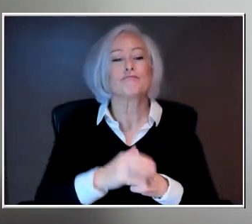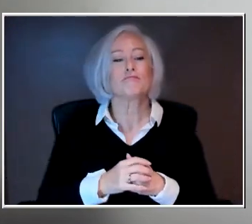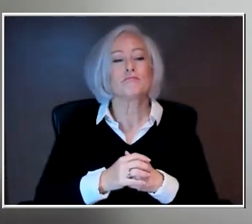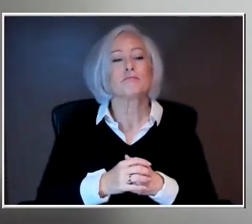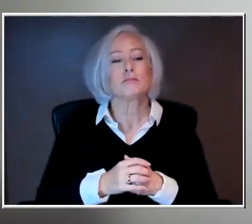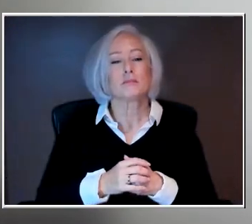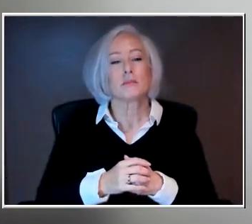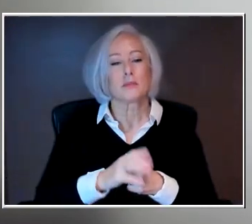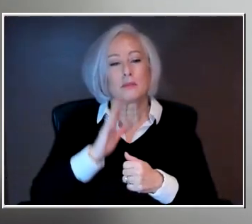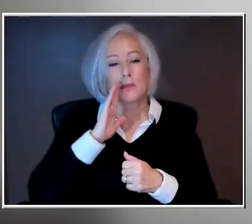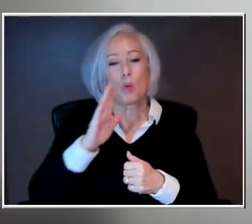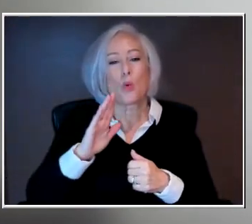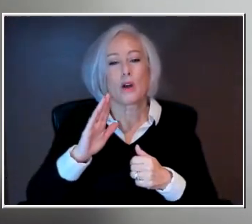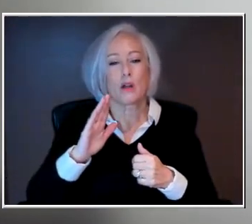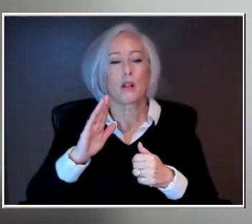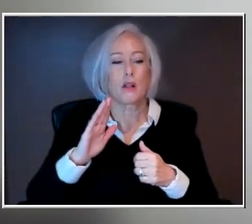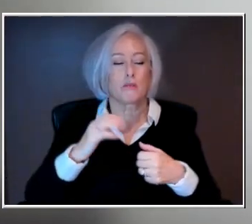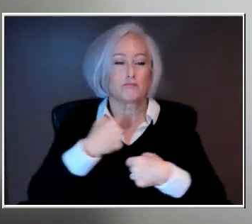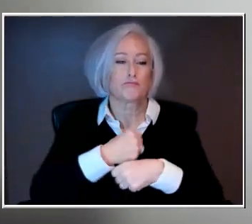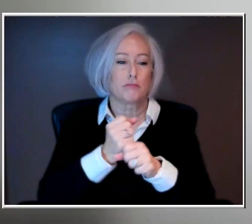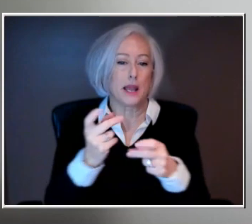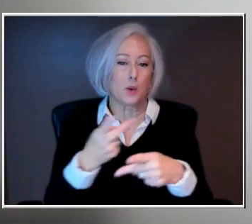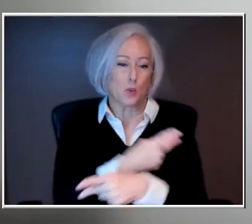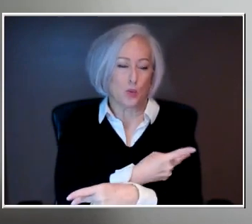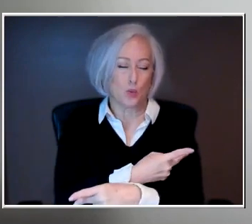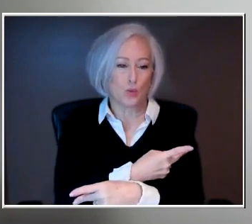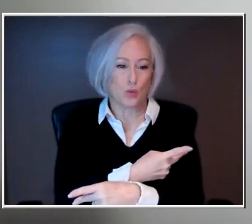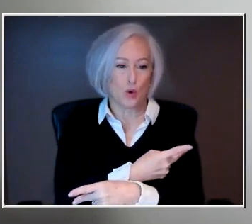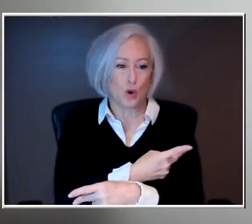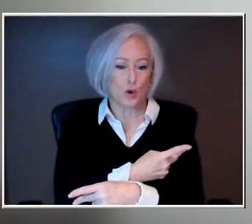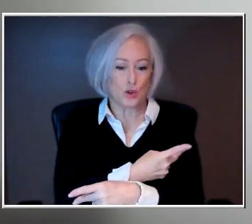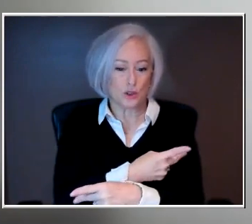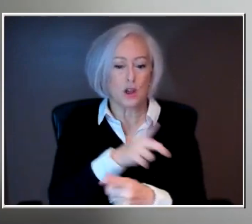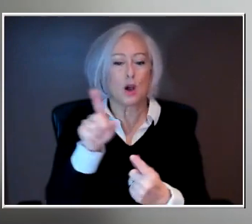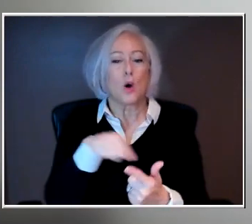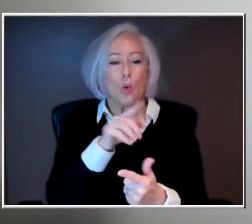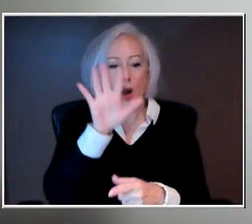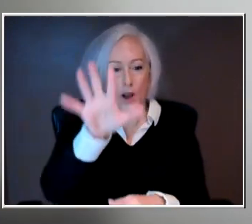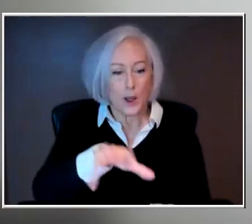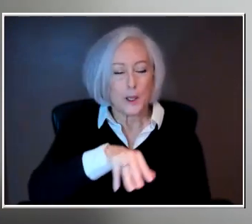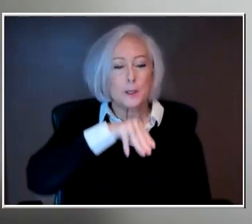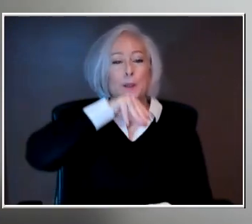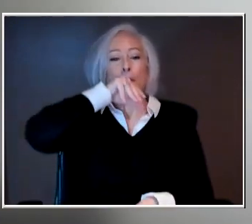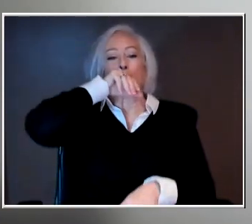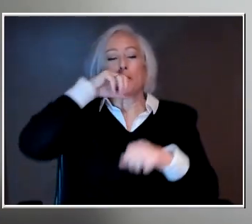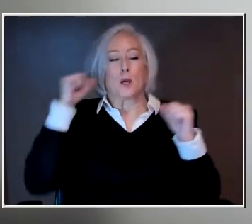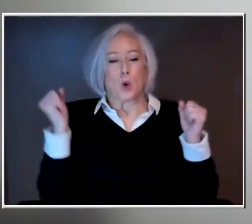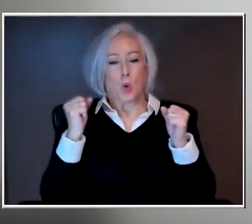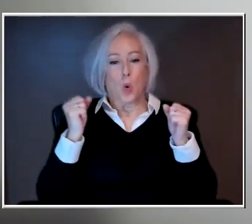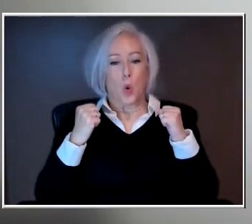exacerbate breathing that cold air. The other thing that will happen is